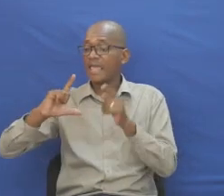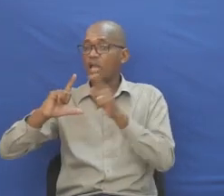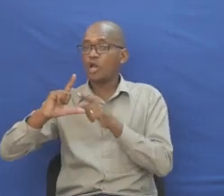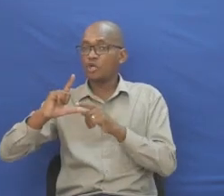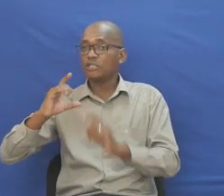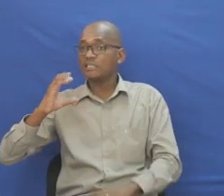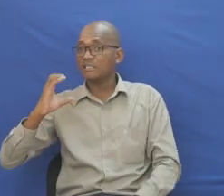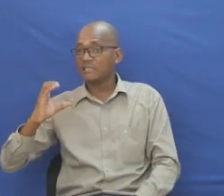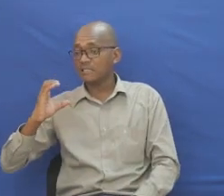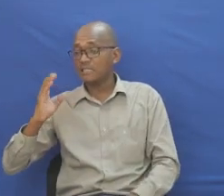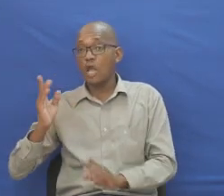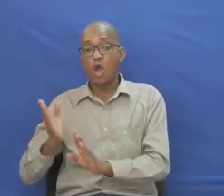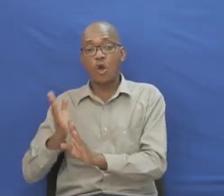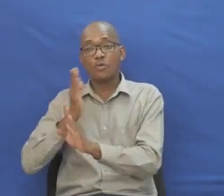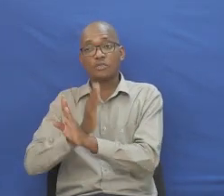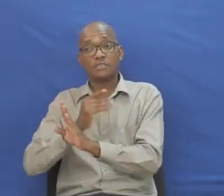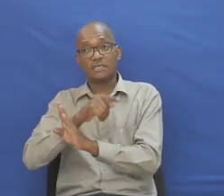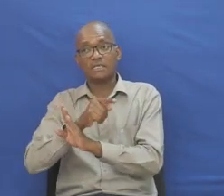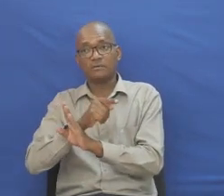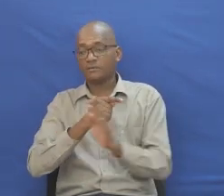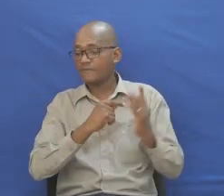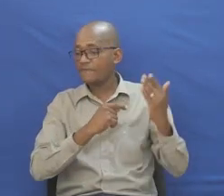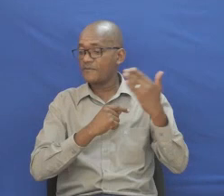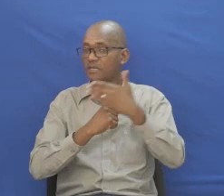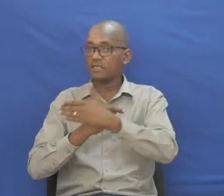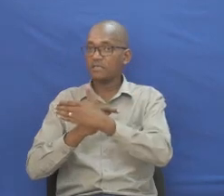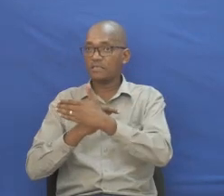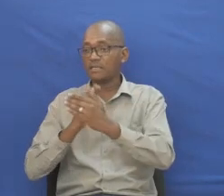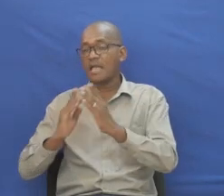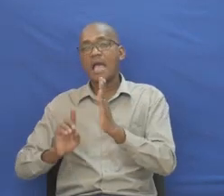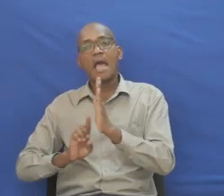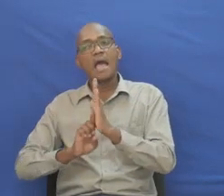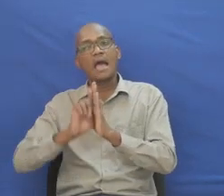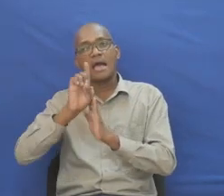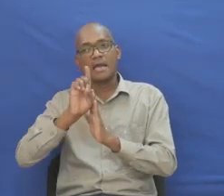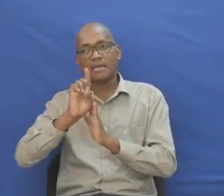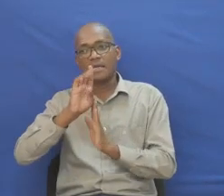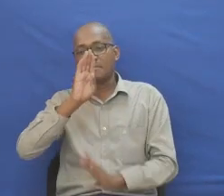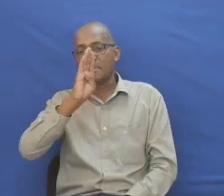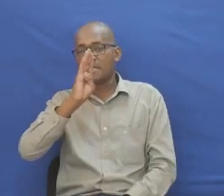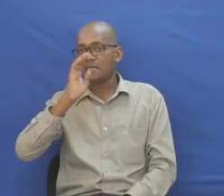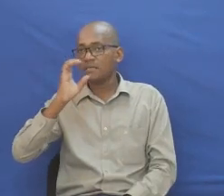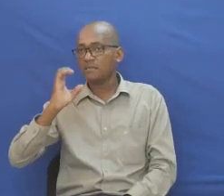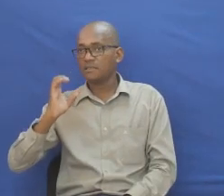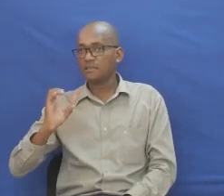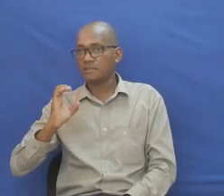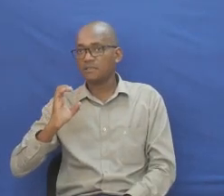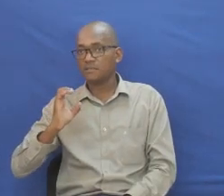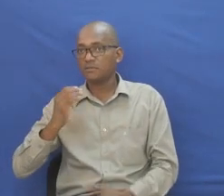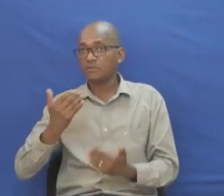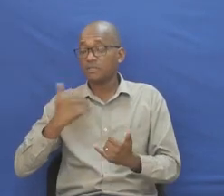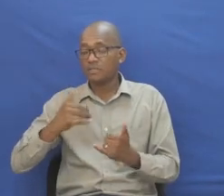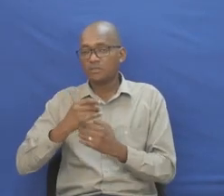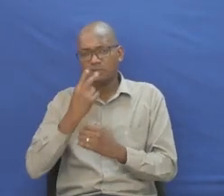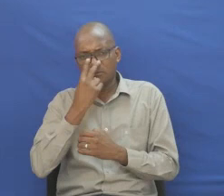side which is faced by this angle, and our hypotenuse BC, we are going to use the concept of trigonometric ratio, which is known